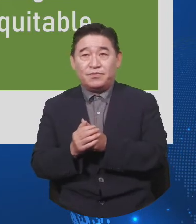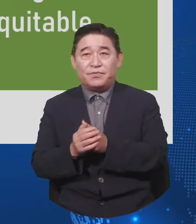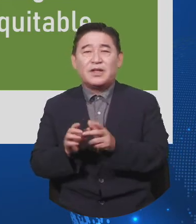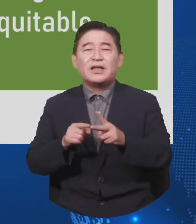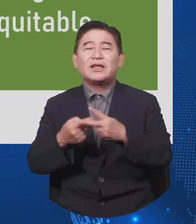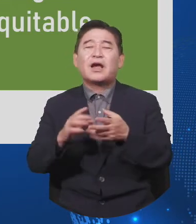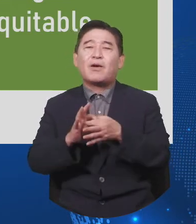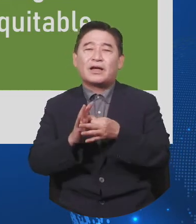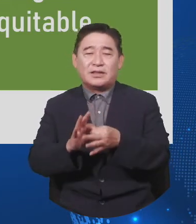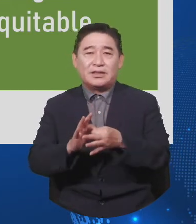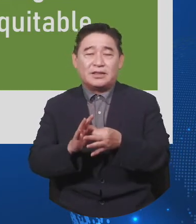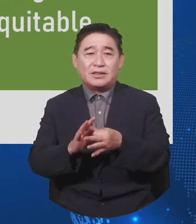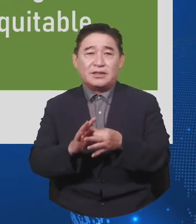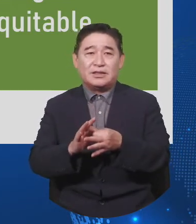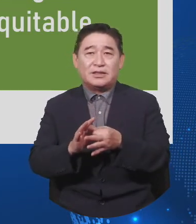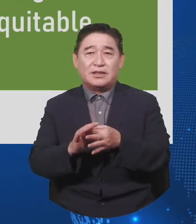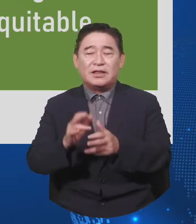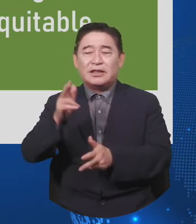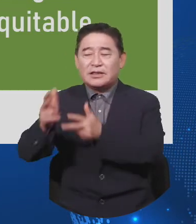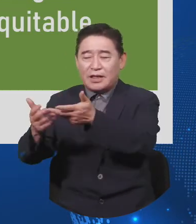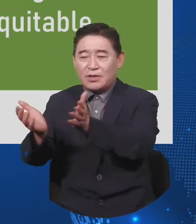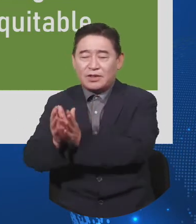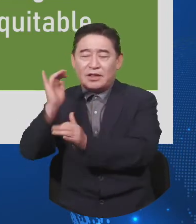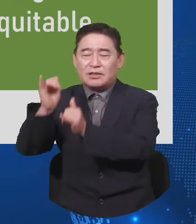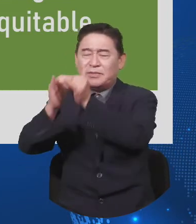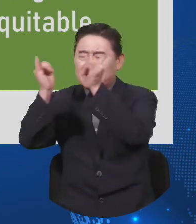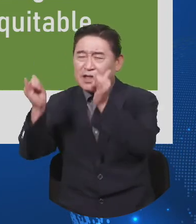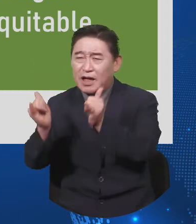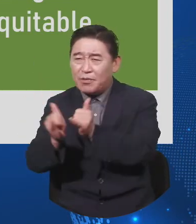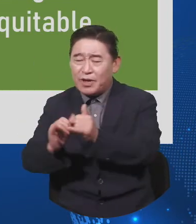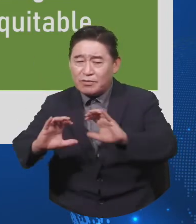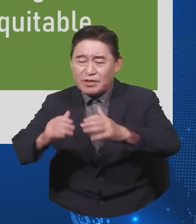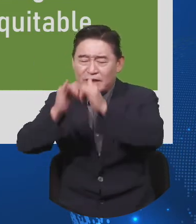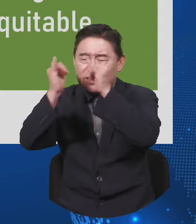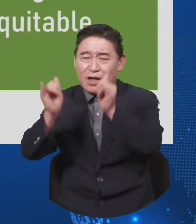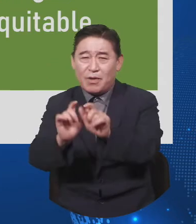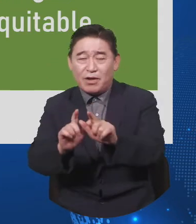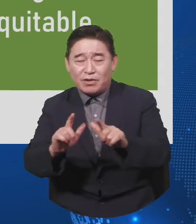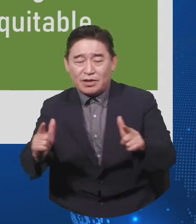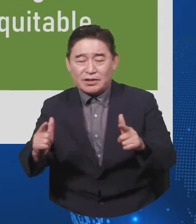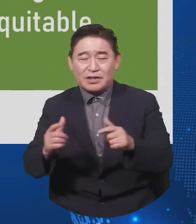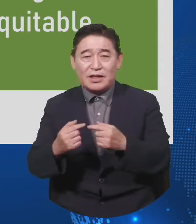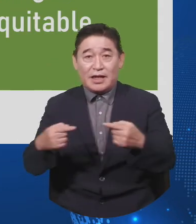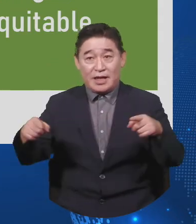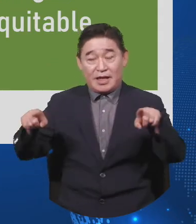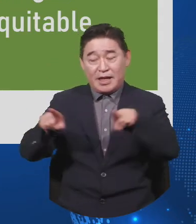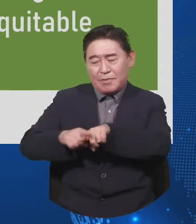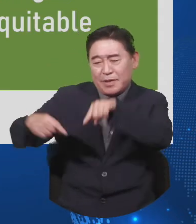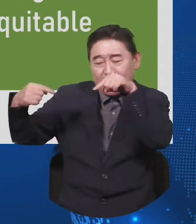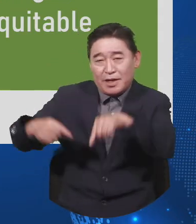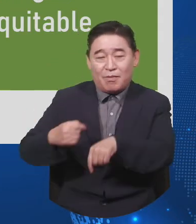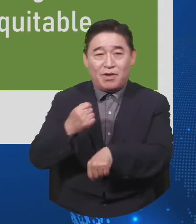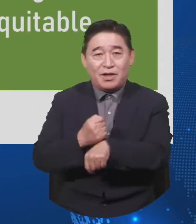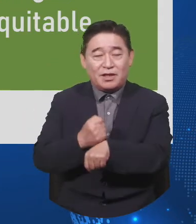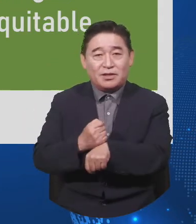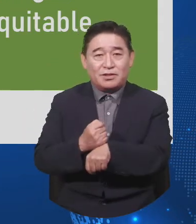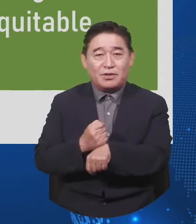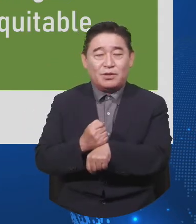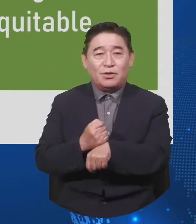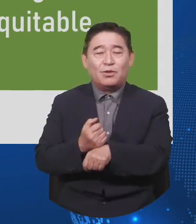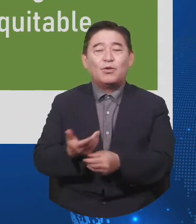international organizations and civil society can all work together to develop shared approaches